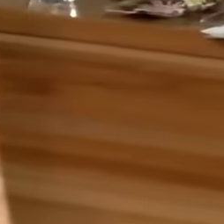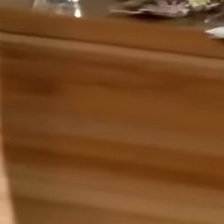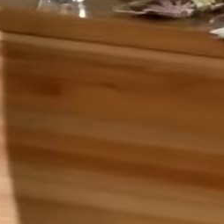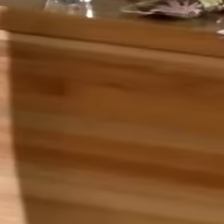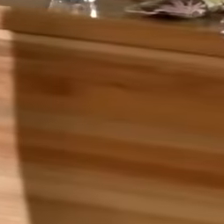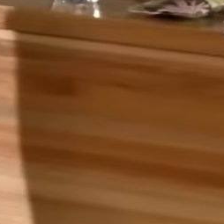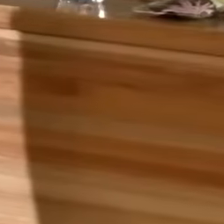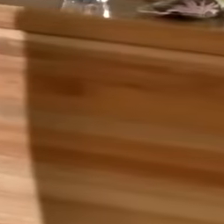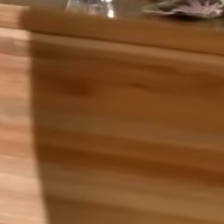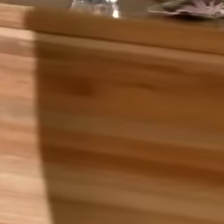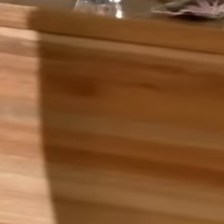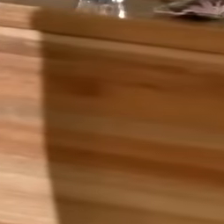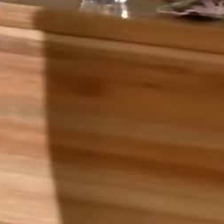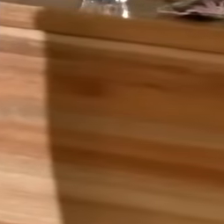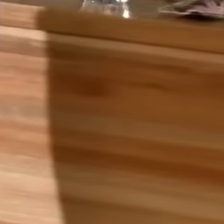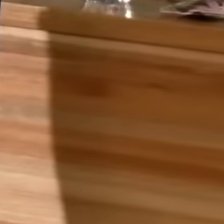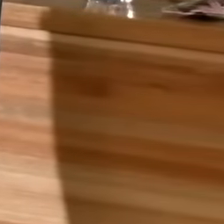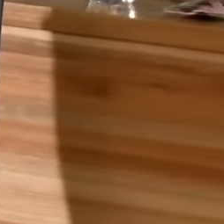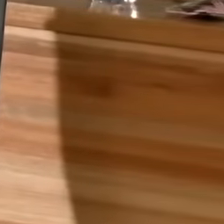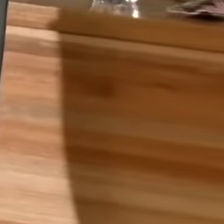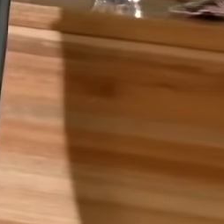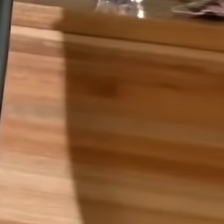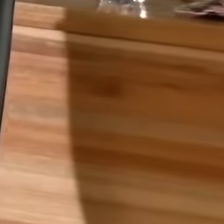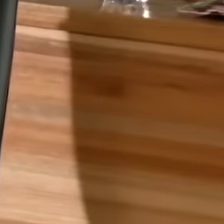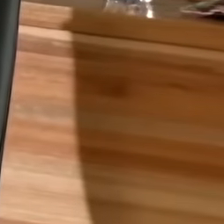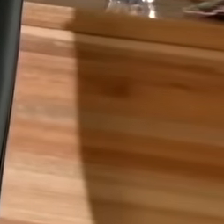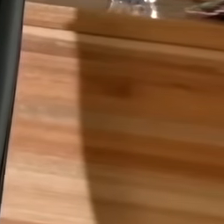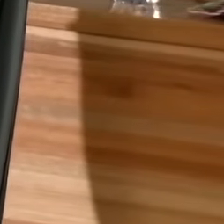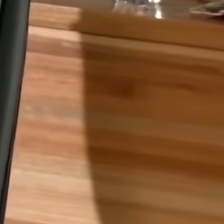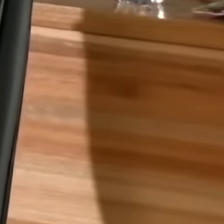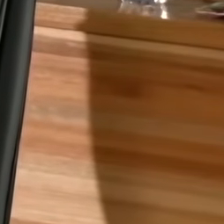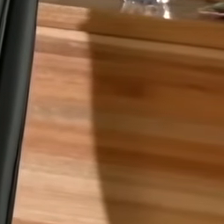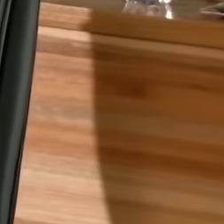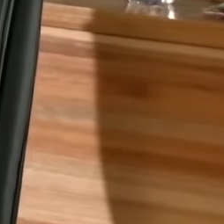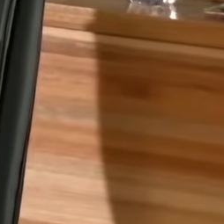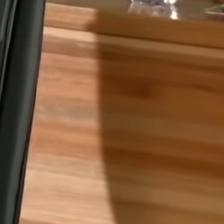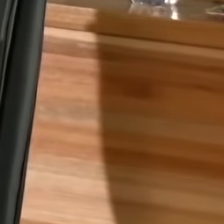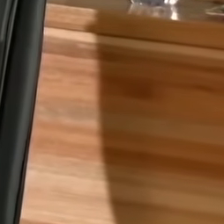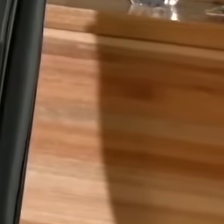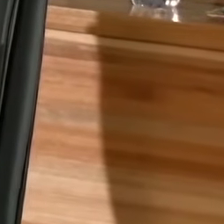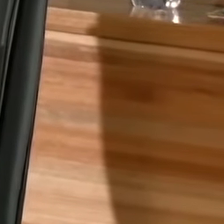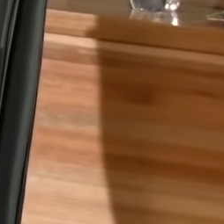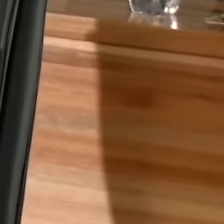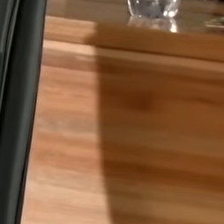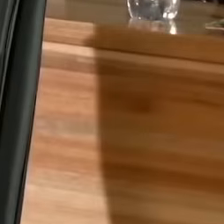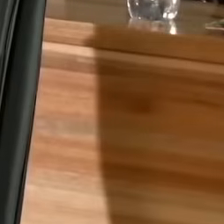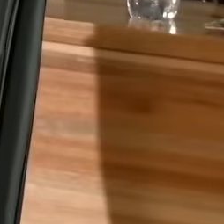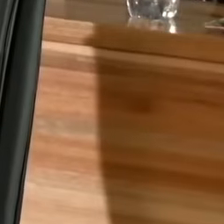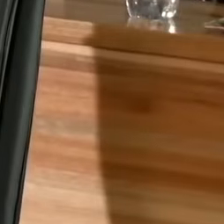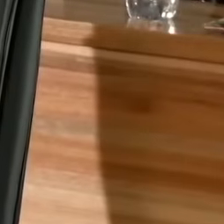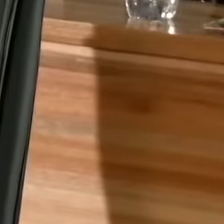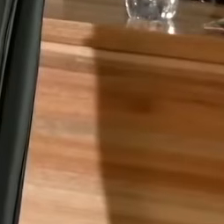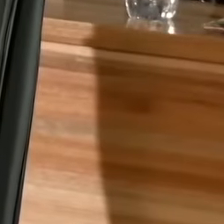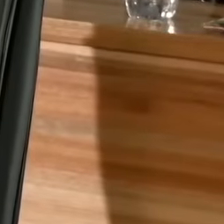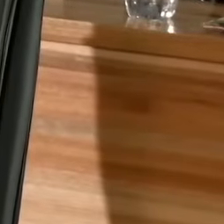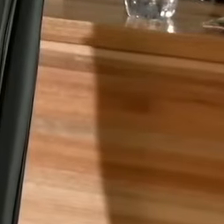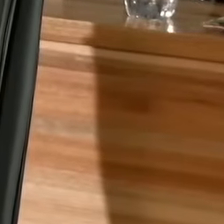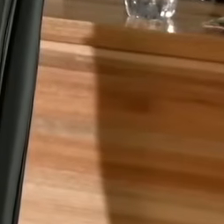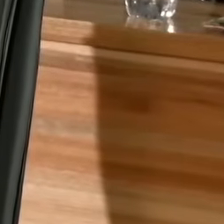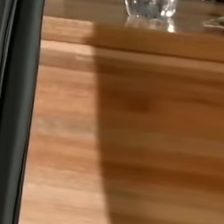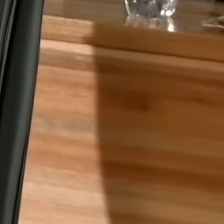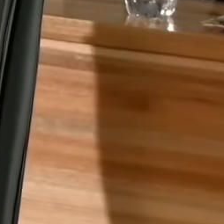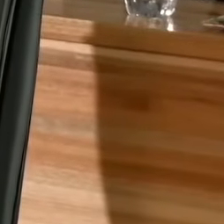You indicate in that paragraph that you deposed to this statement for purposes of